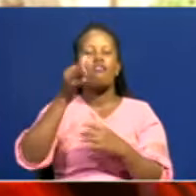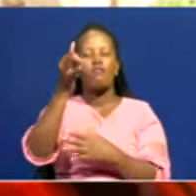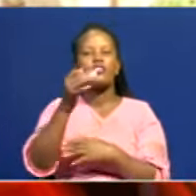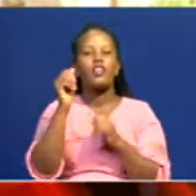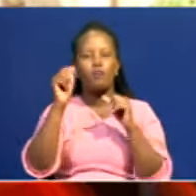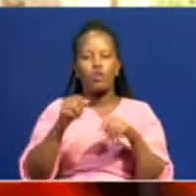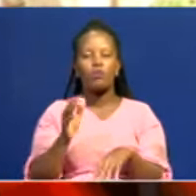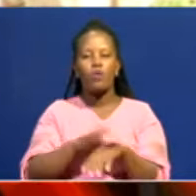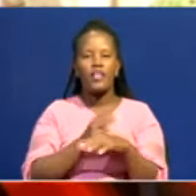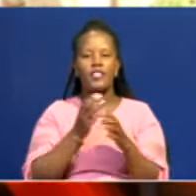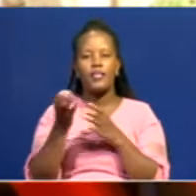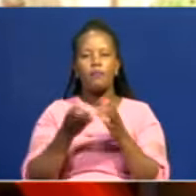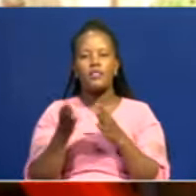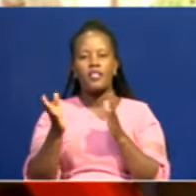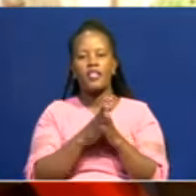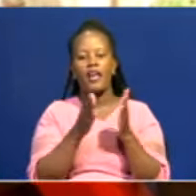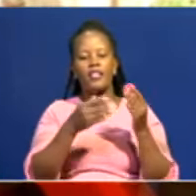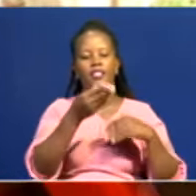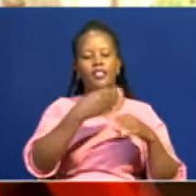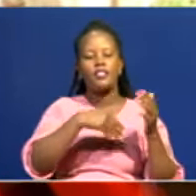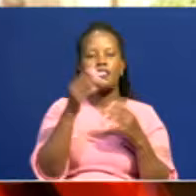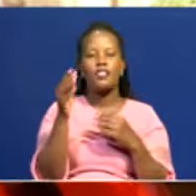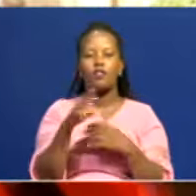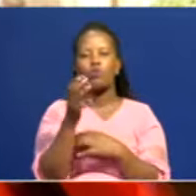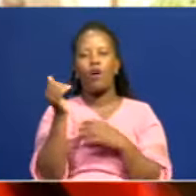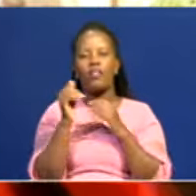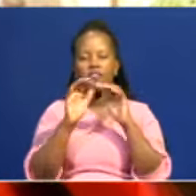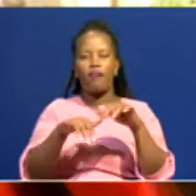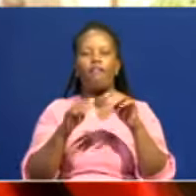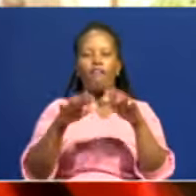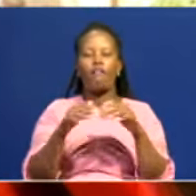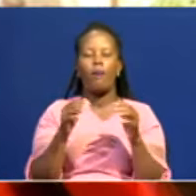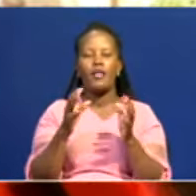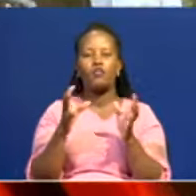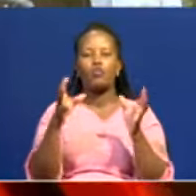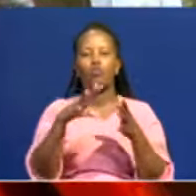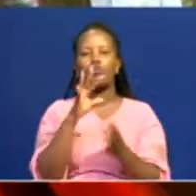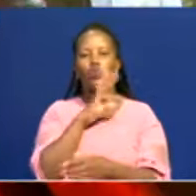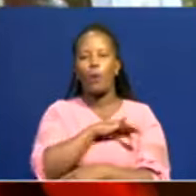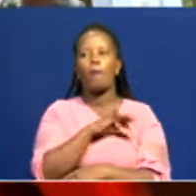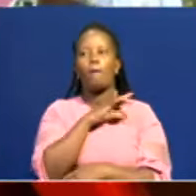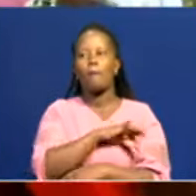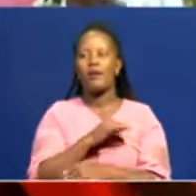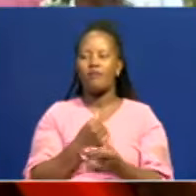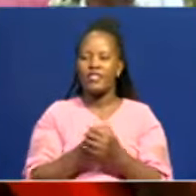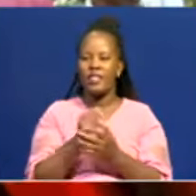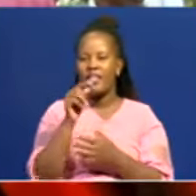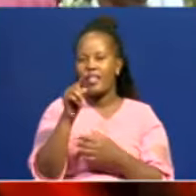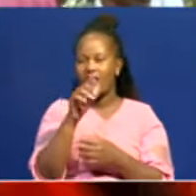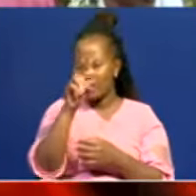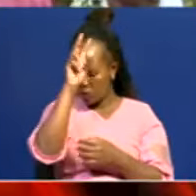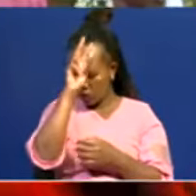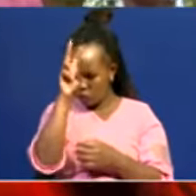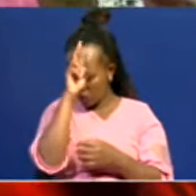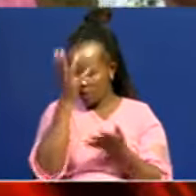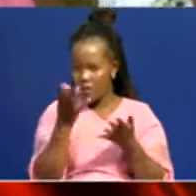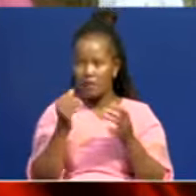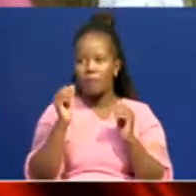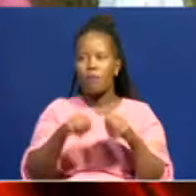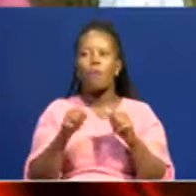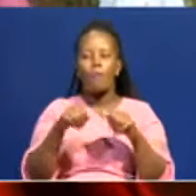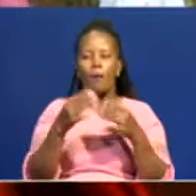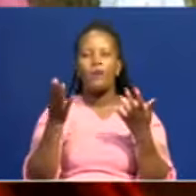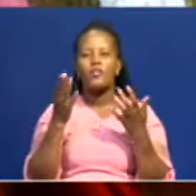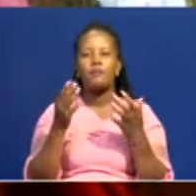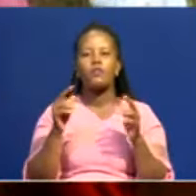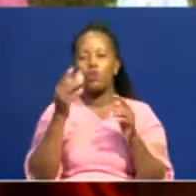will sell to other farmers groups so that they will benefit from that. Ni mbuzi kidogo ambaye tunaweza kumanage, tunaweza kupanda